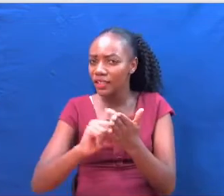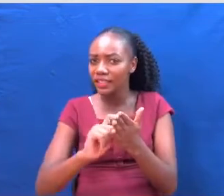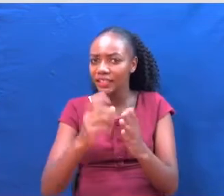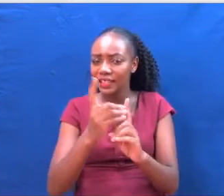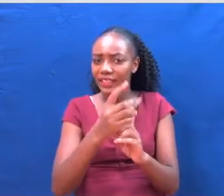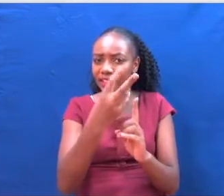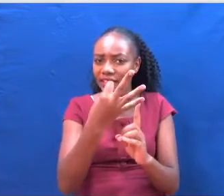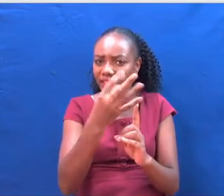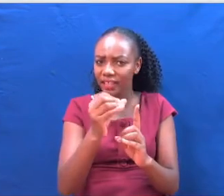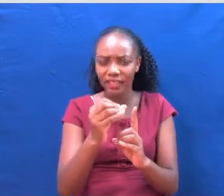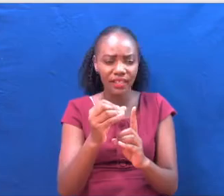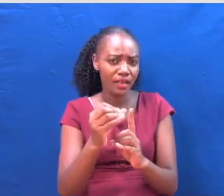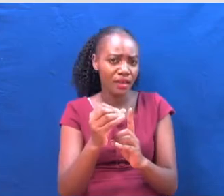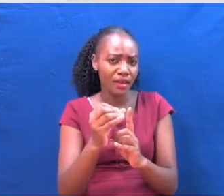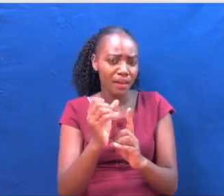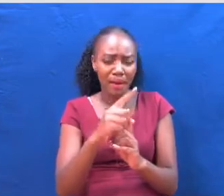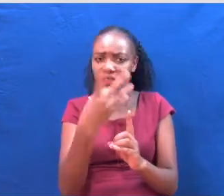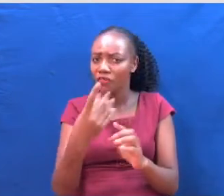letter of intent that you did is 6th of May.